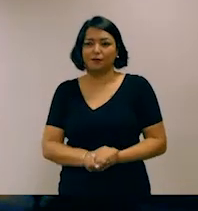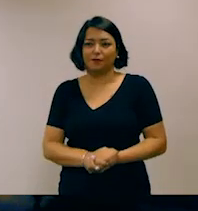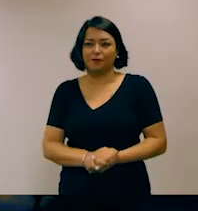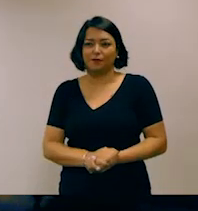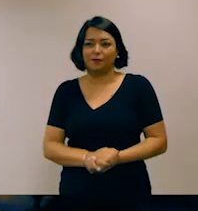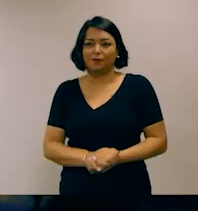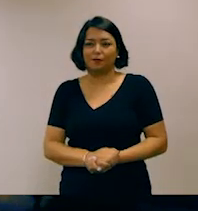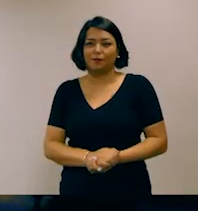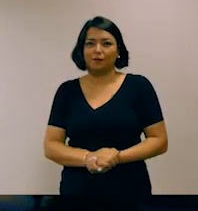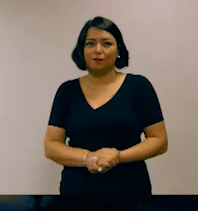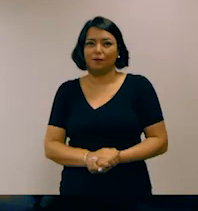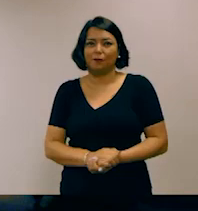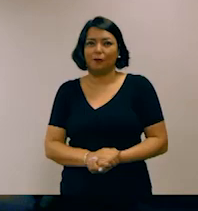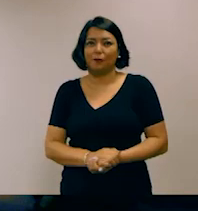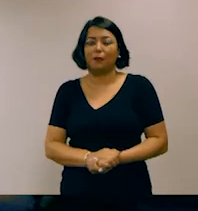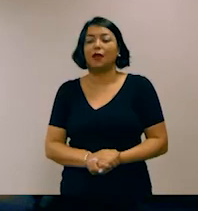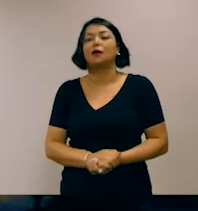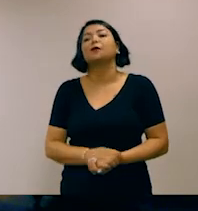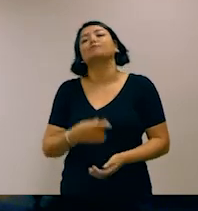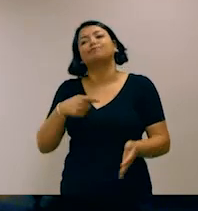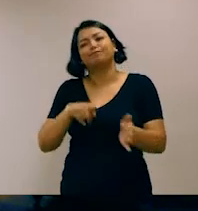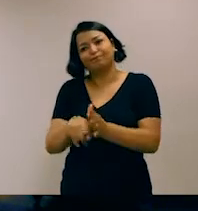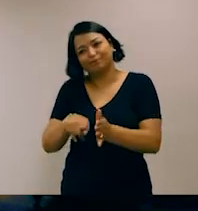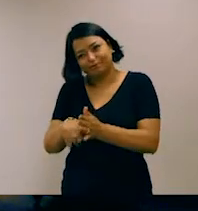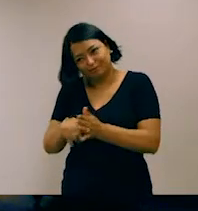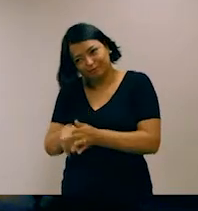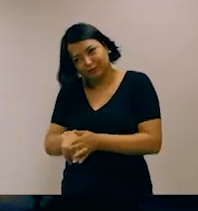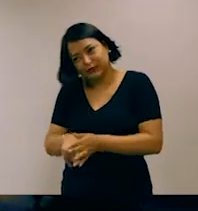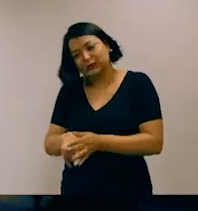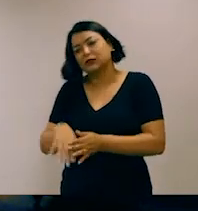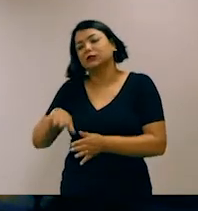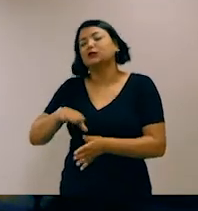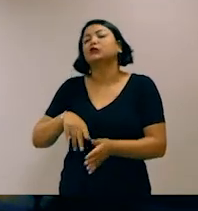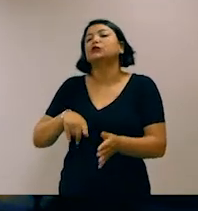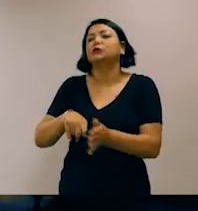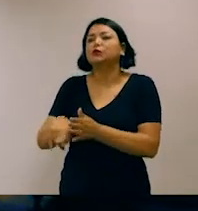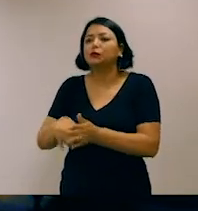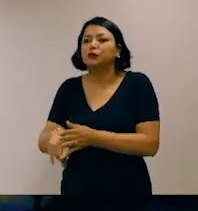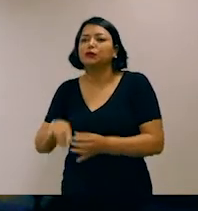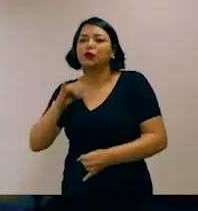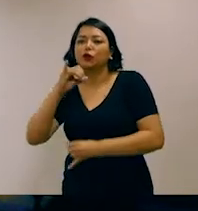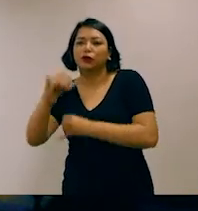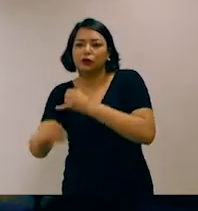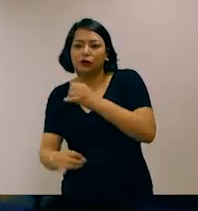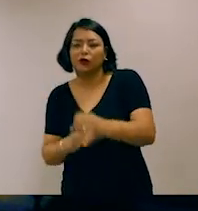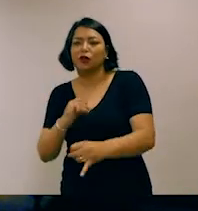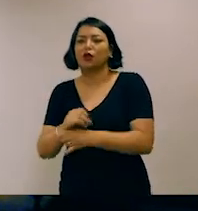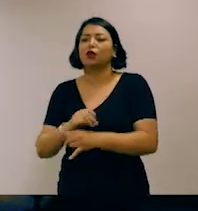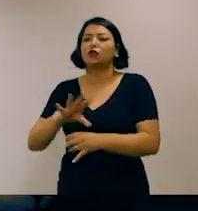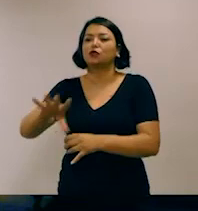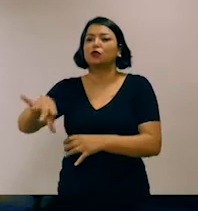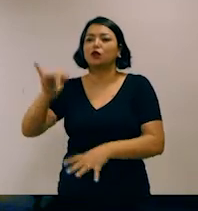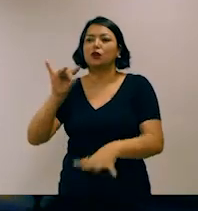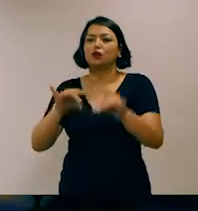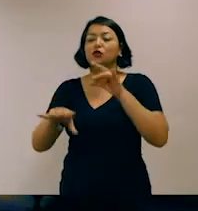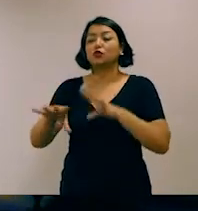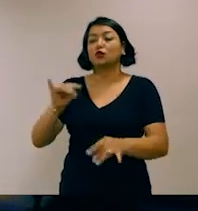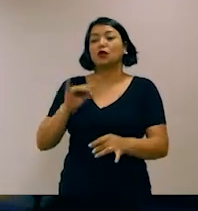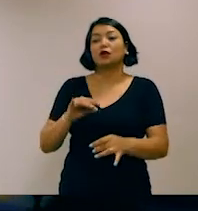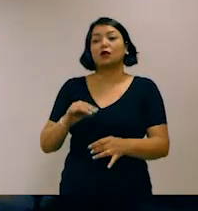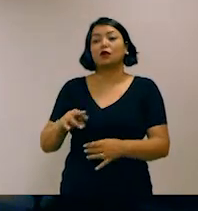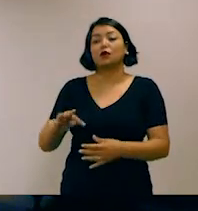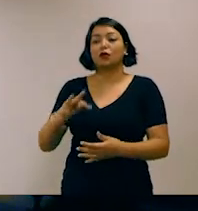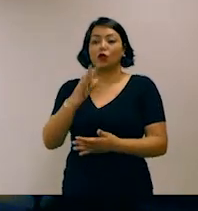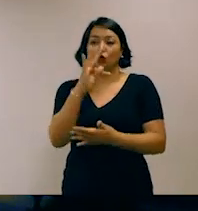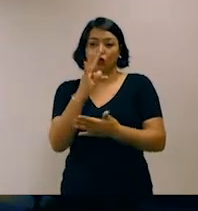use web scrapping technique so that I could scrap many, many scripts websites to use